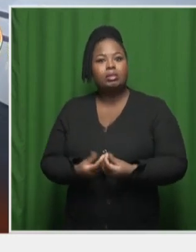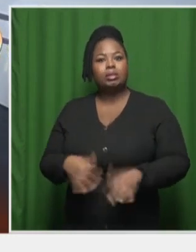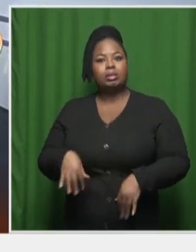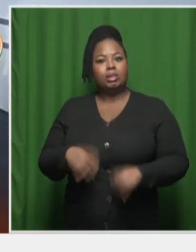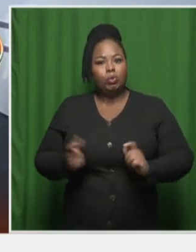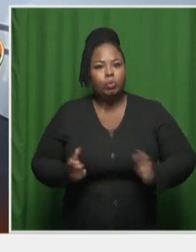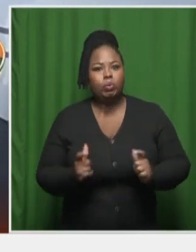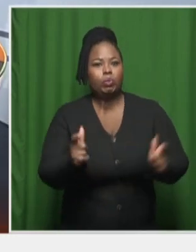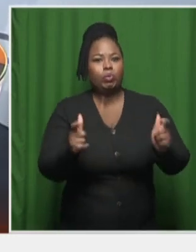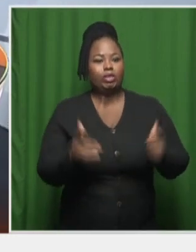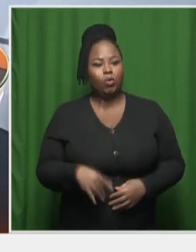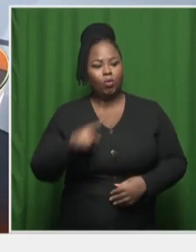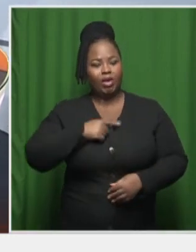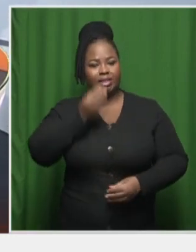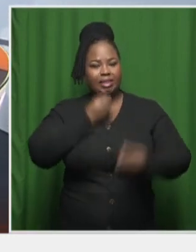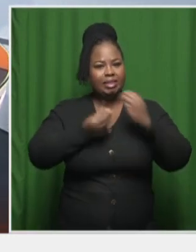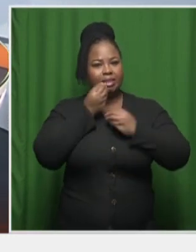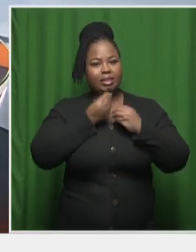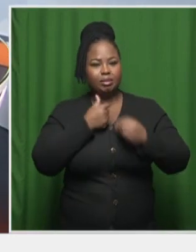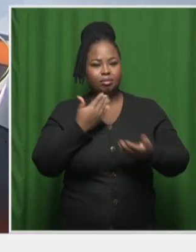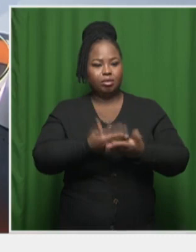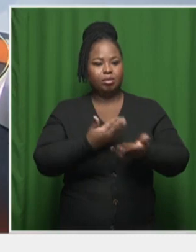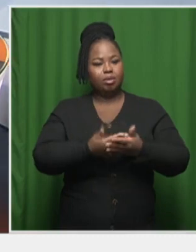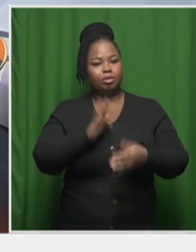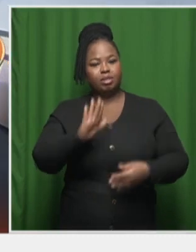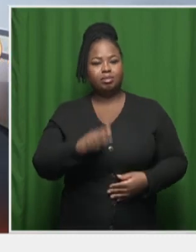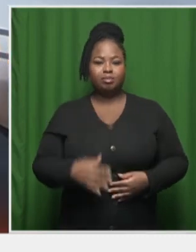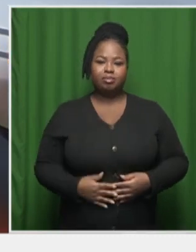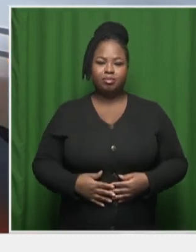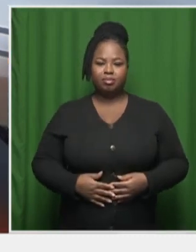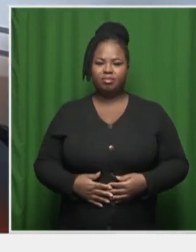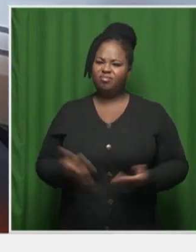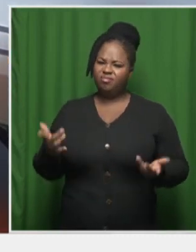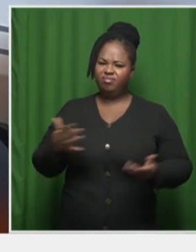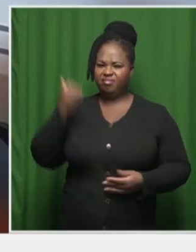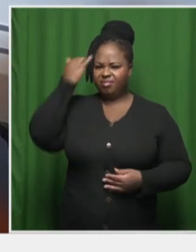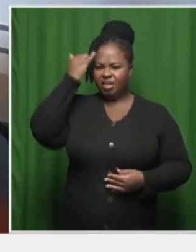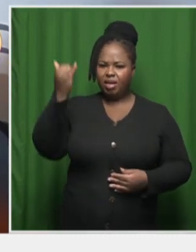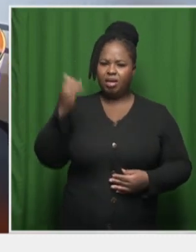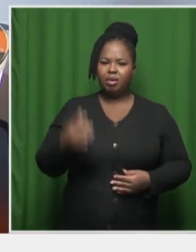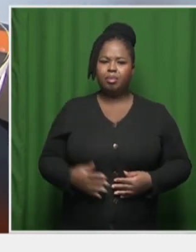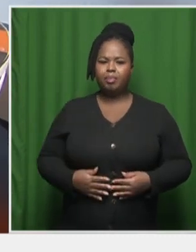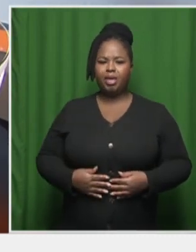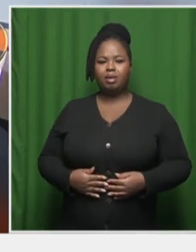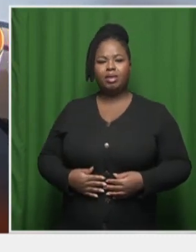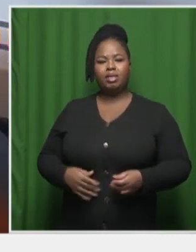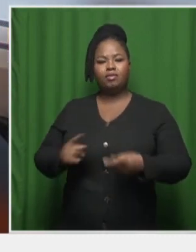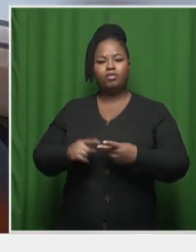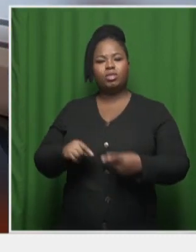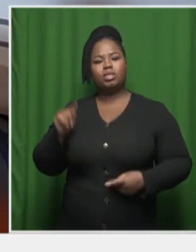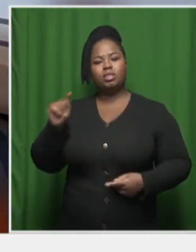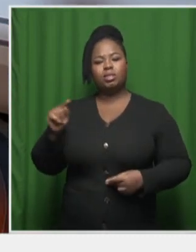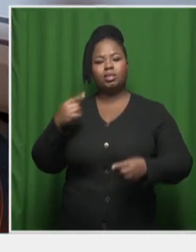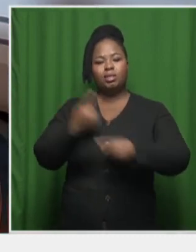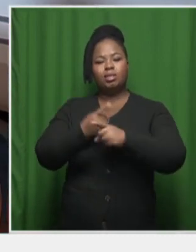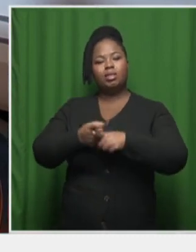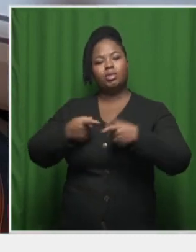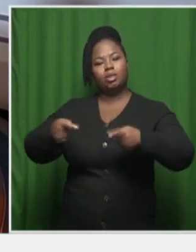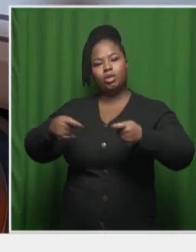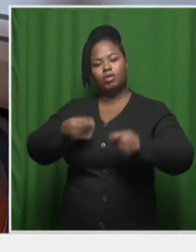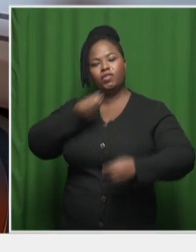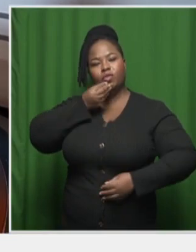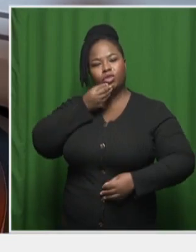they can have a warm meal and a wholesome one. How did you come up with this concept of making quick meals but that are